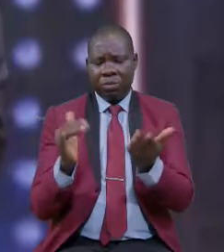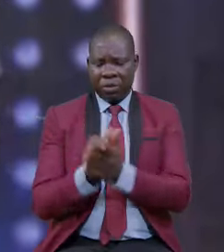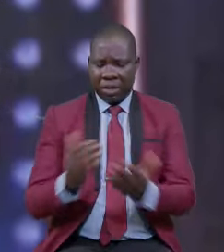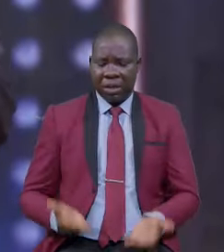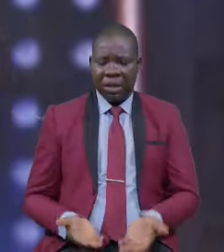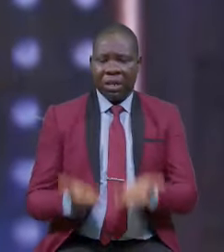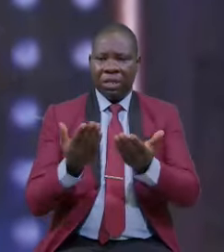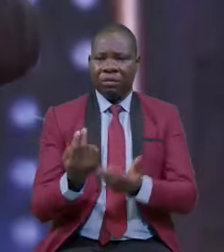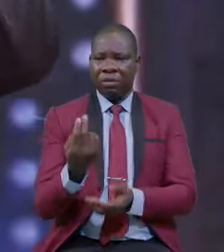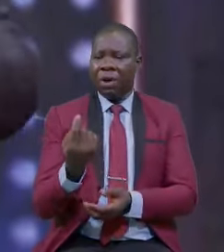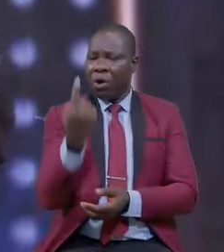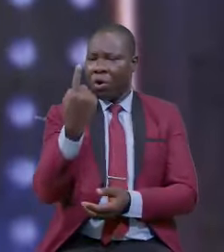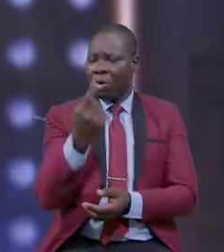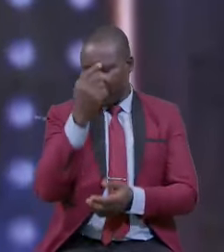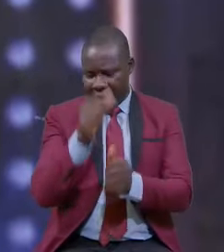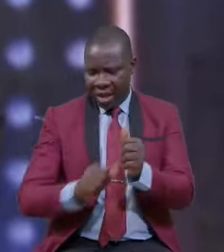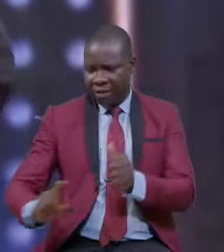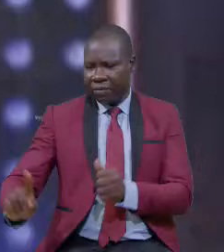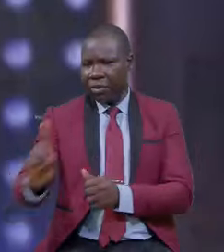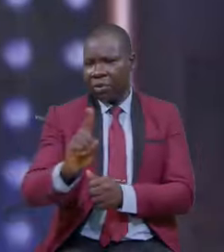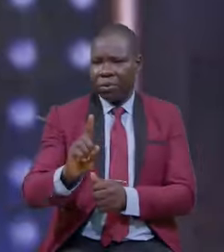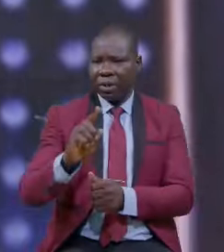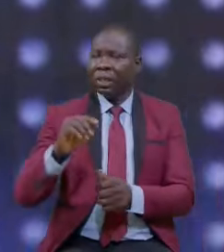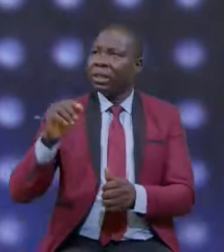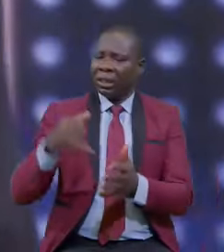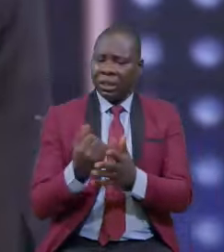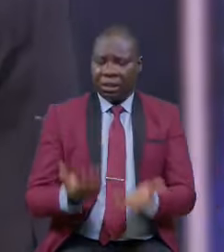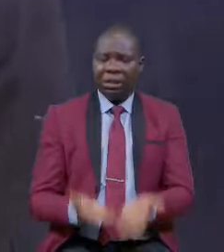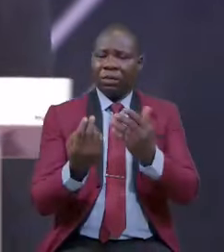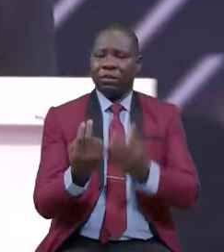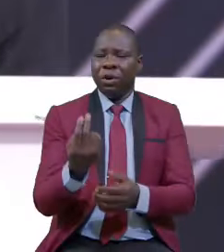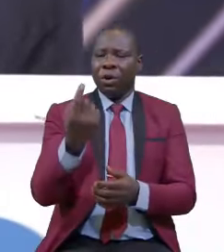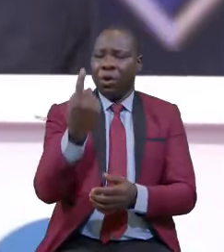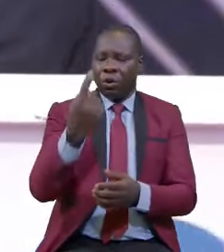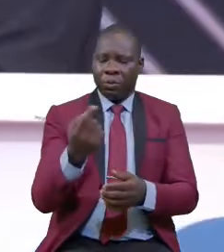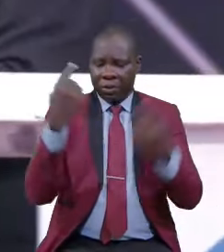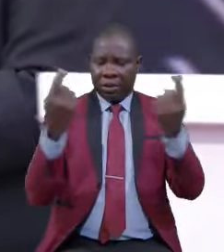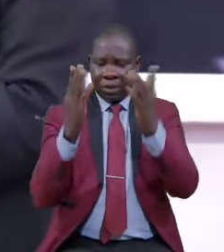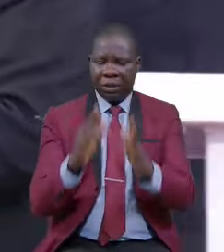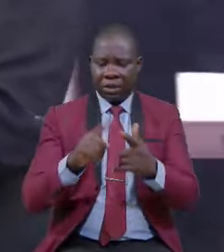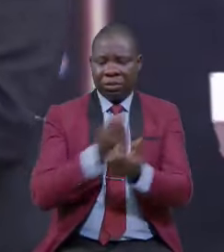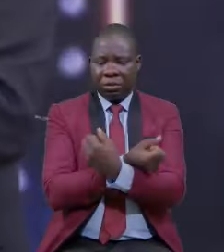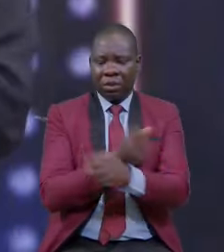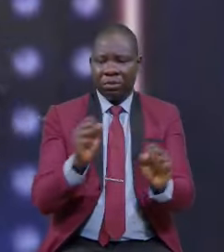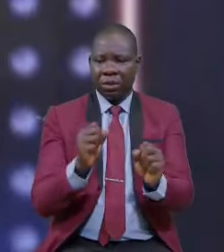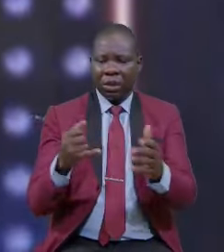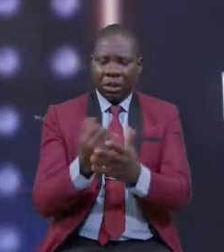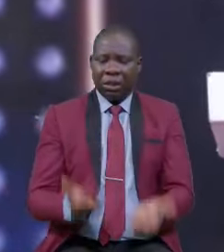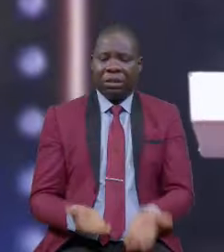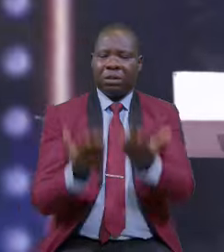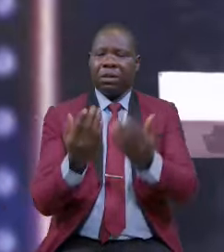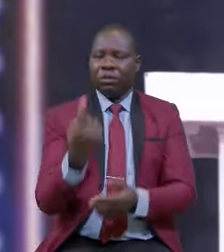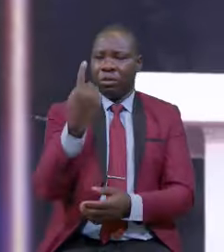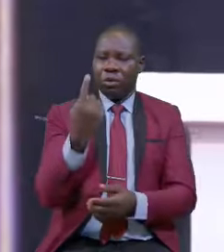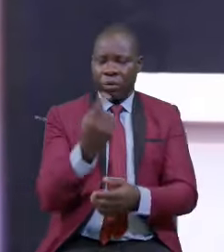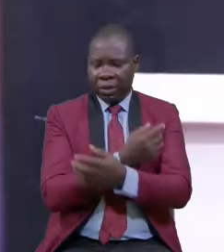lifts up the sinner to salvation. He lifts up the sage to sanctification. He lifts up